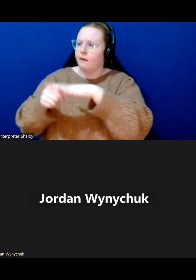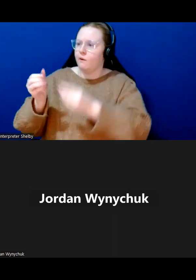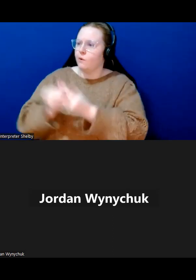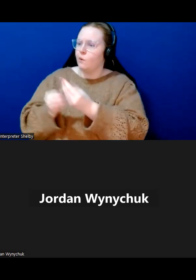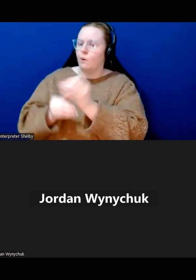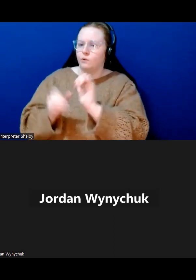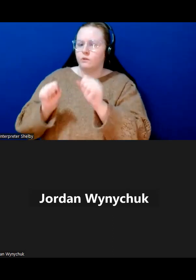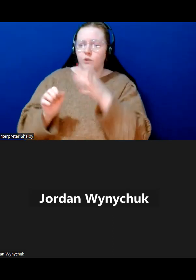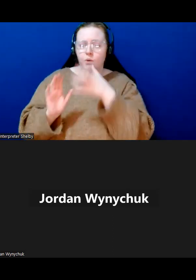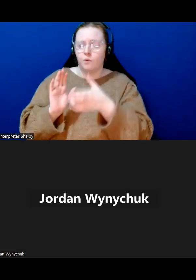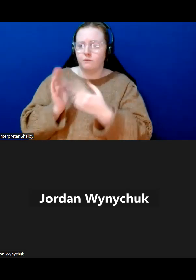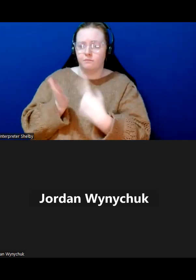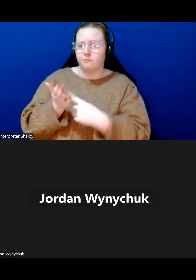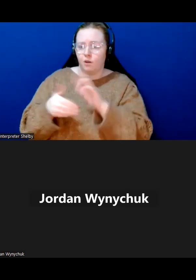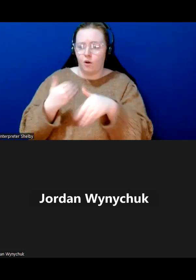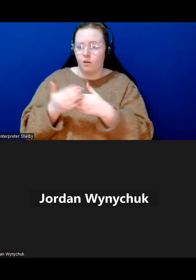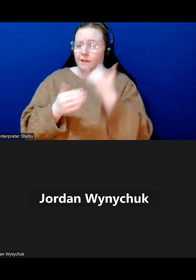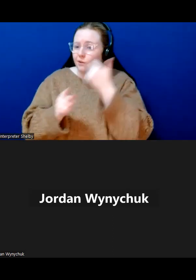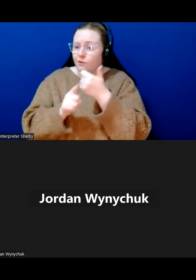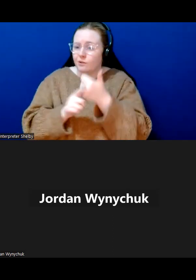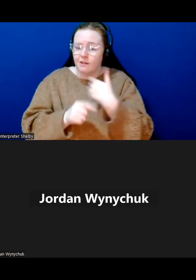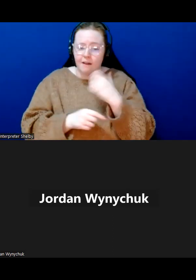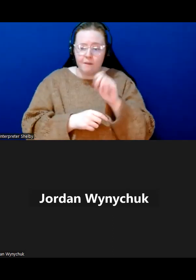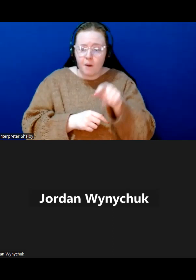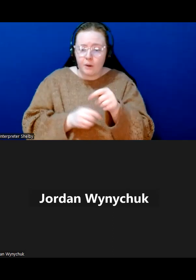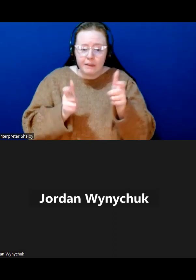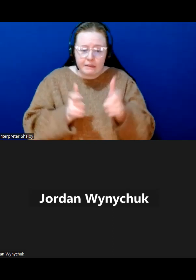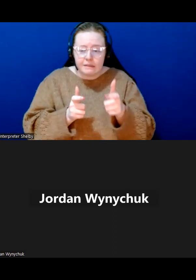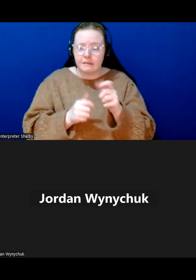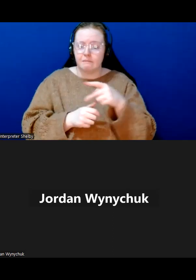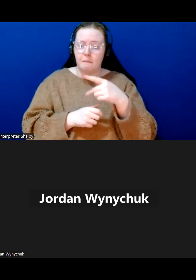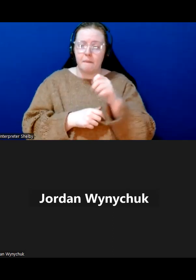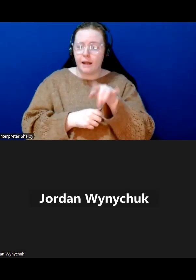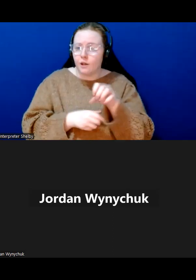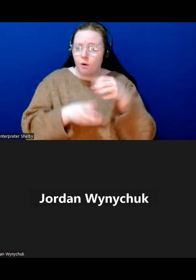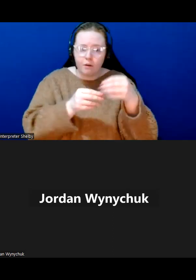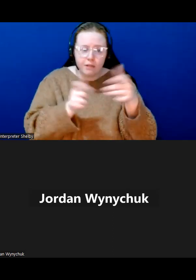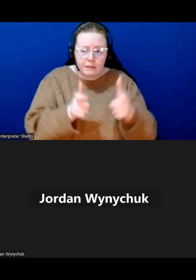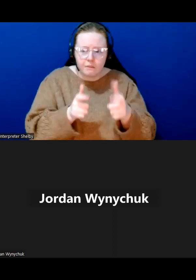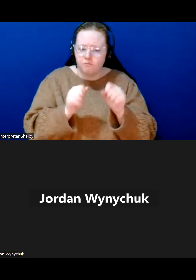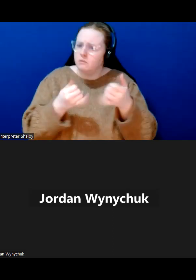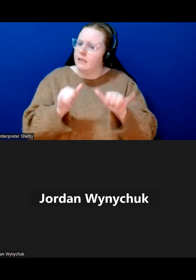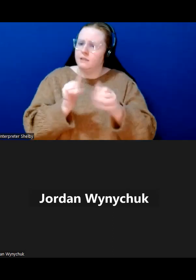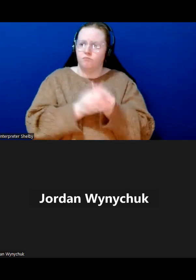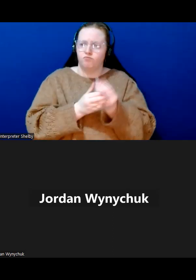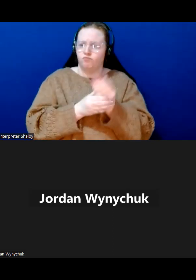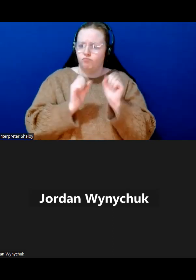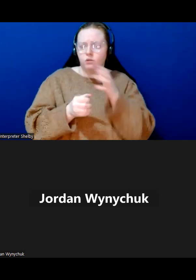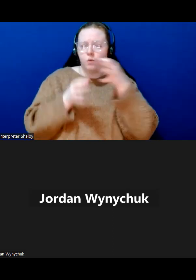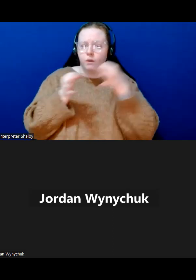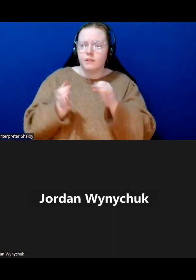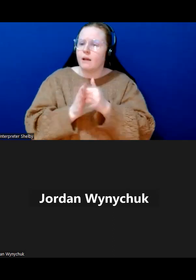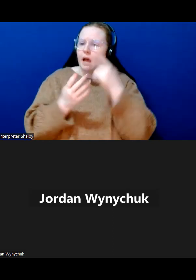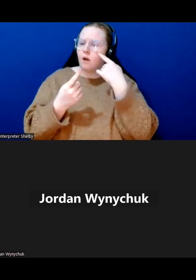that today. Even if you just have a small space on a patio, you can absolutely grow, and we're going to go over how you can successfully do that